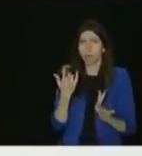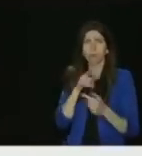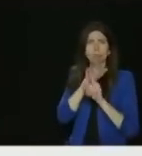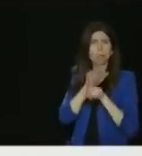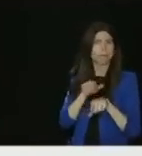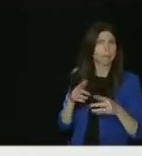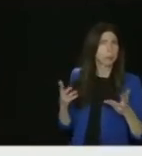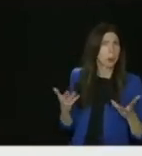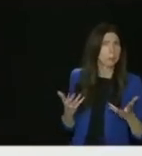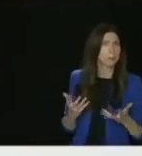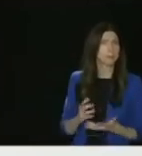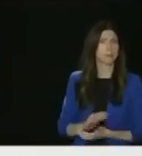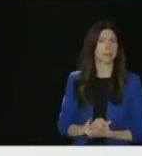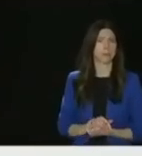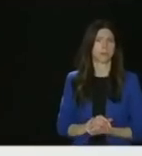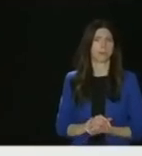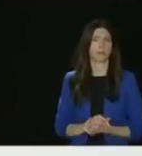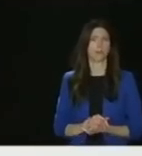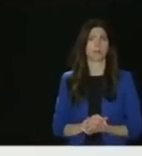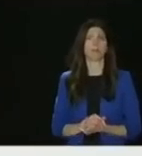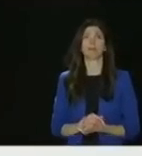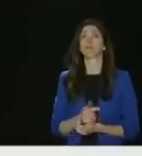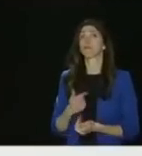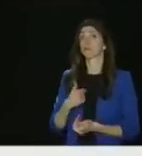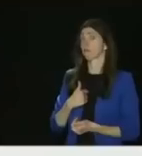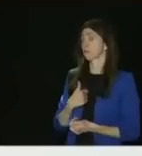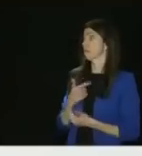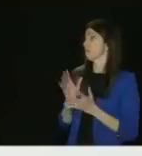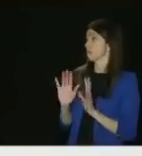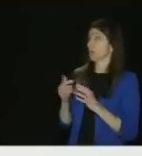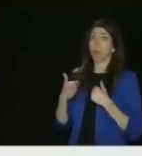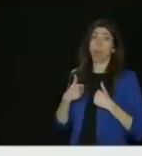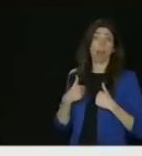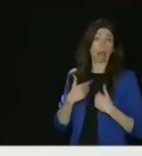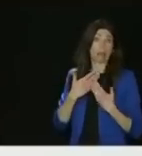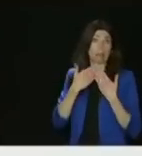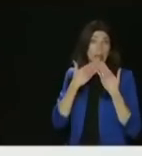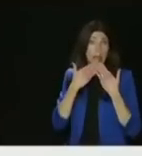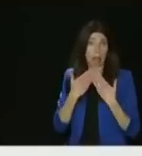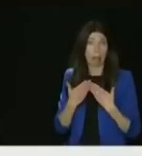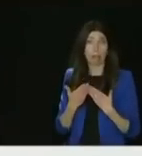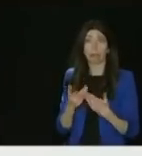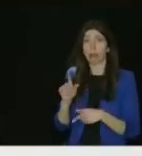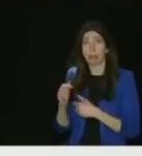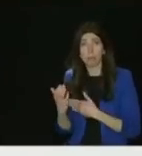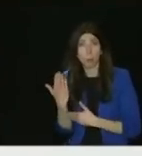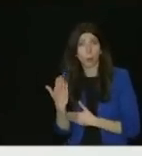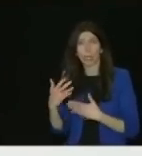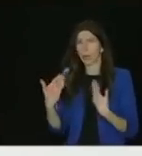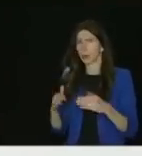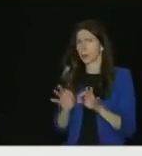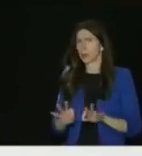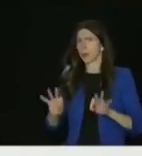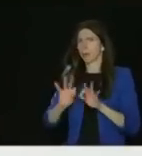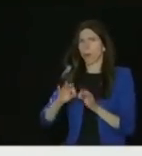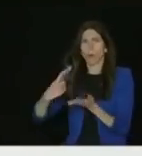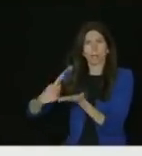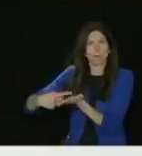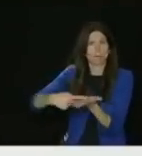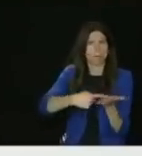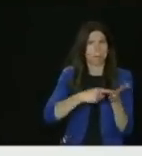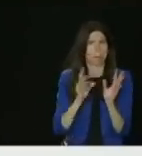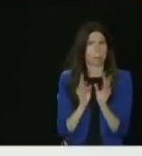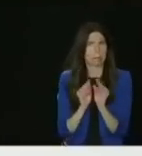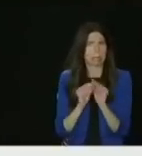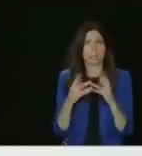that? I thank the premiers for having had the conversation with me this morning. It was extremely important to talk about what was happening right across